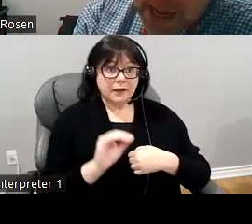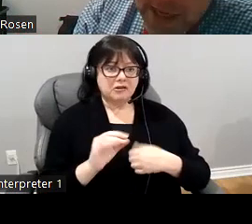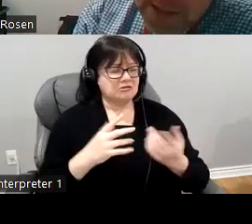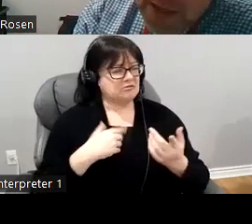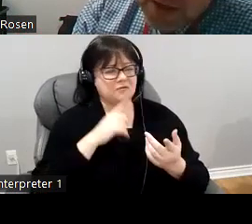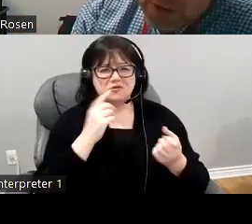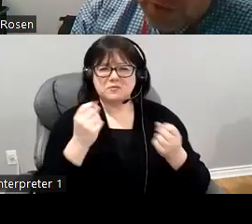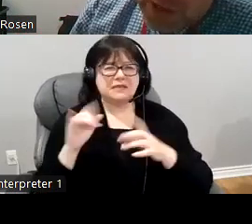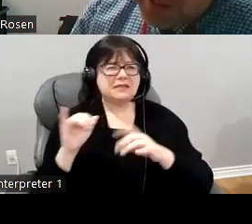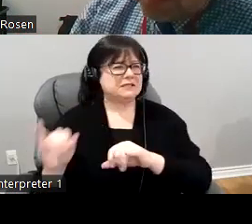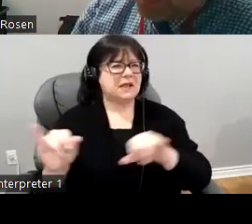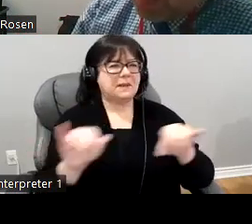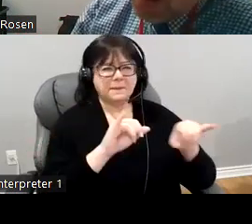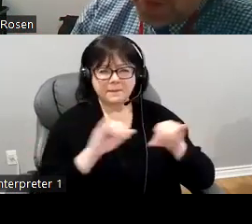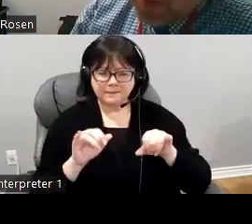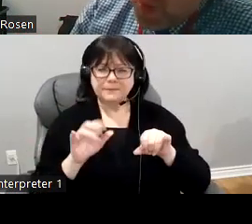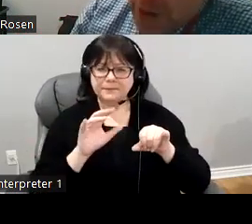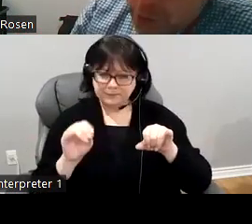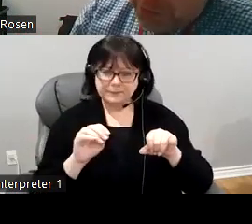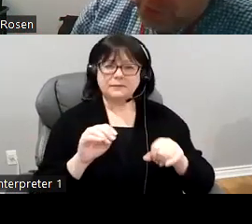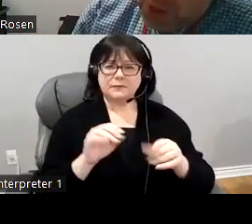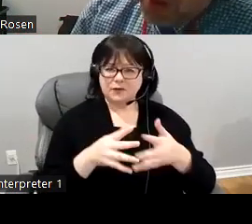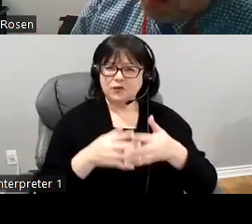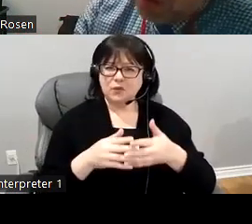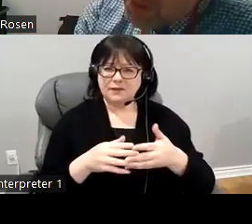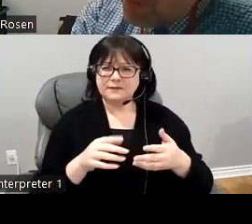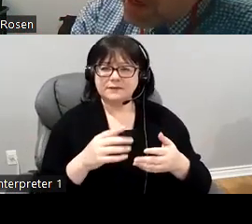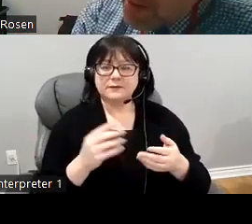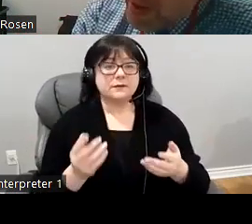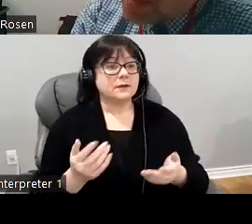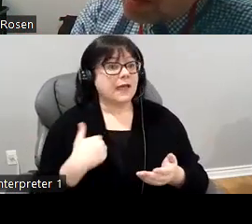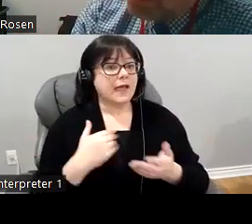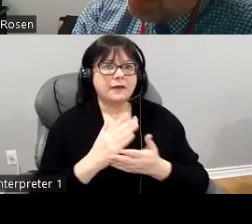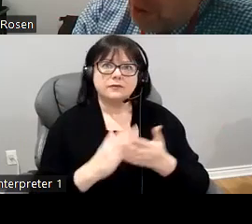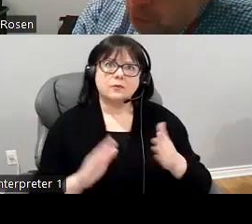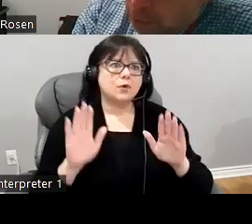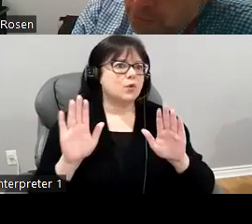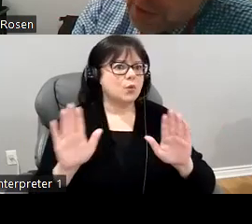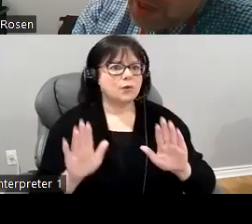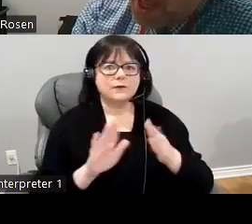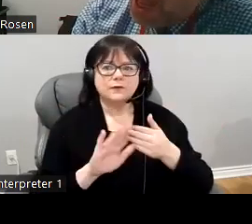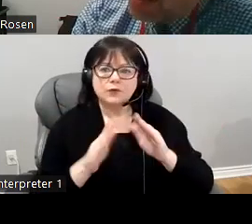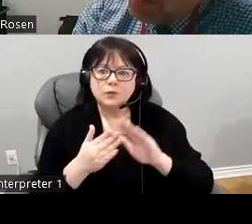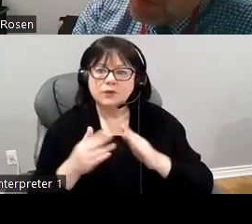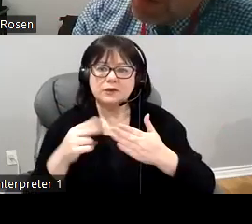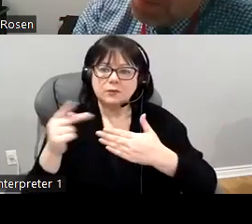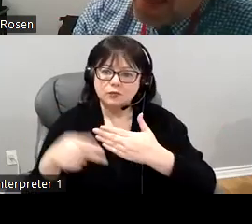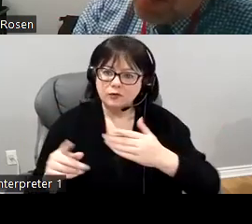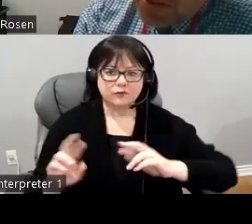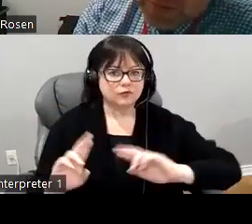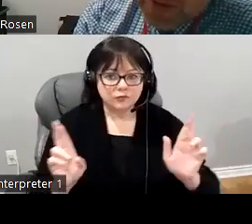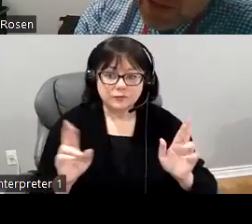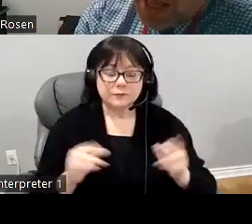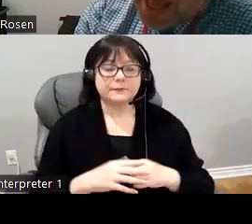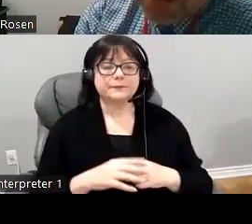United States, which is that there are some really wonderful community-based programs and